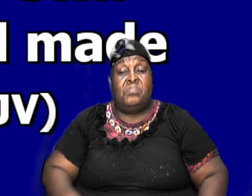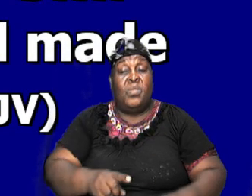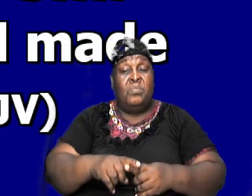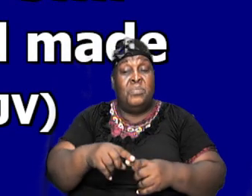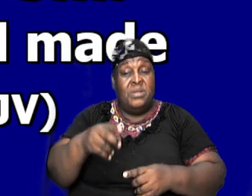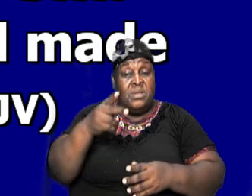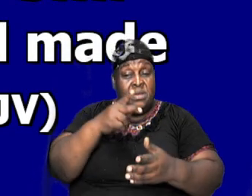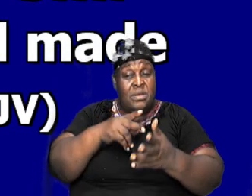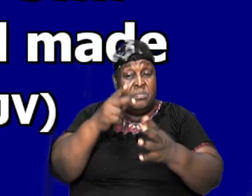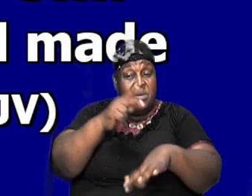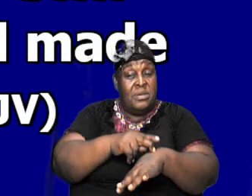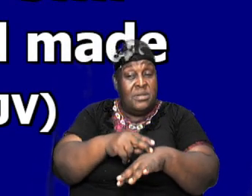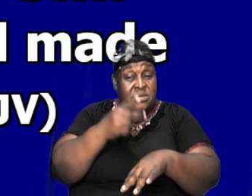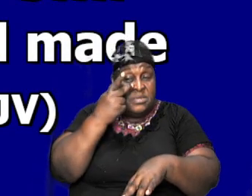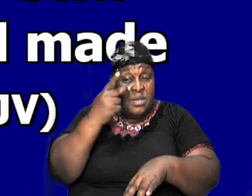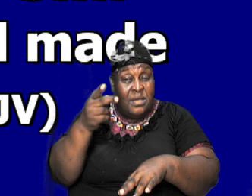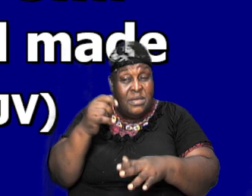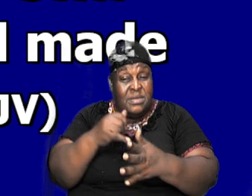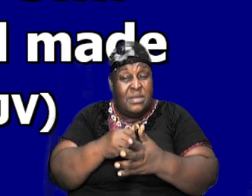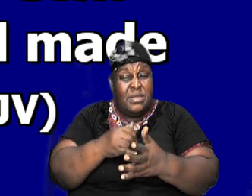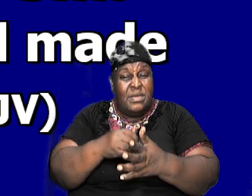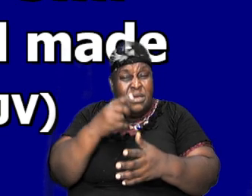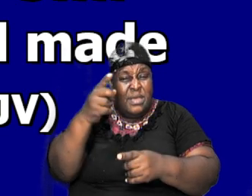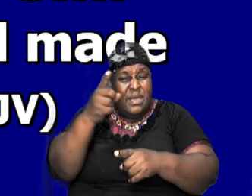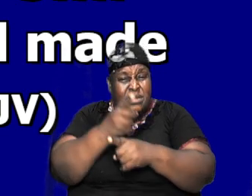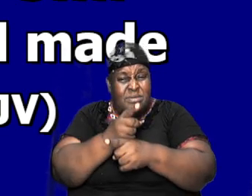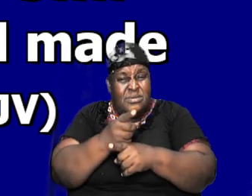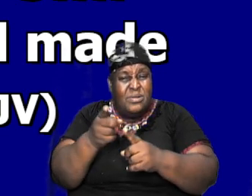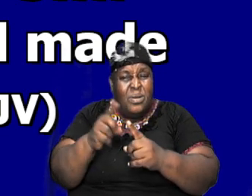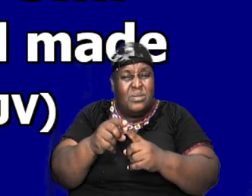And when Peter saw it, he answered,